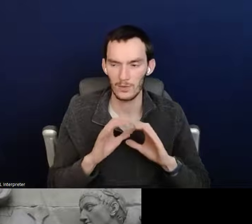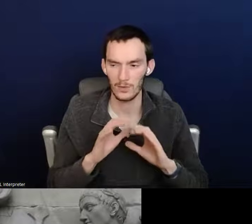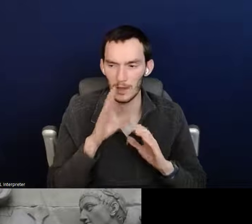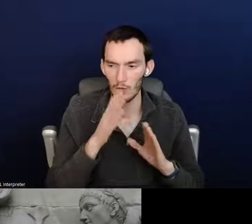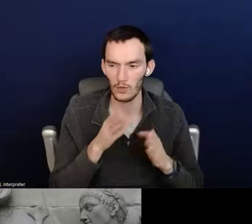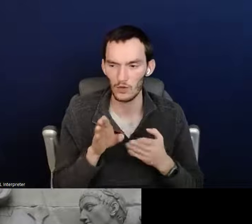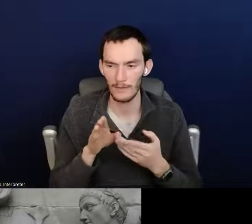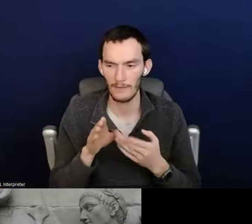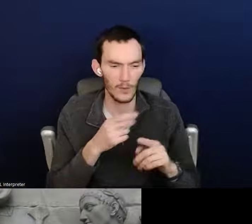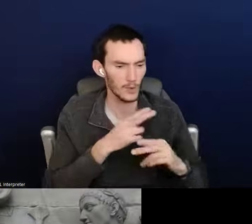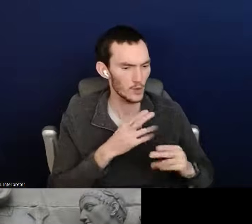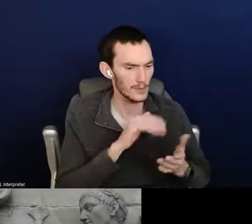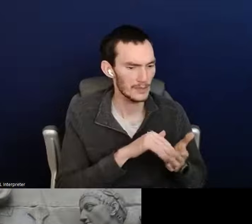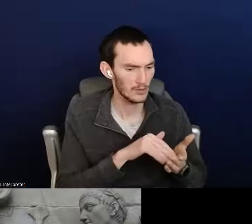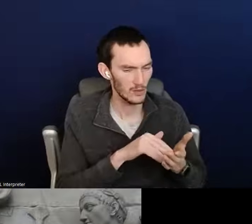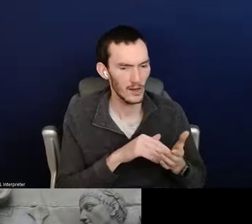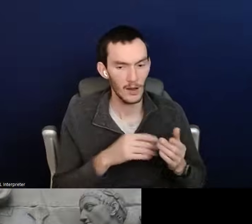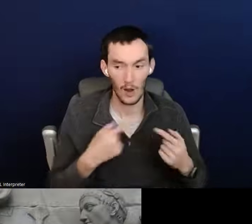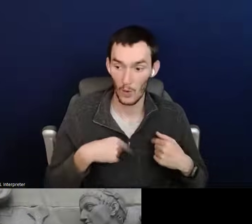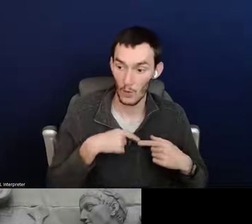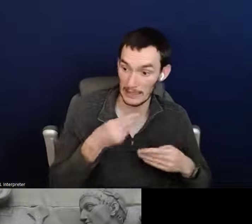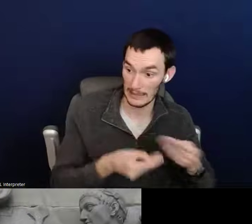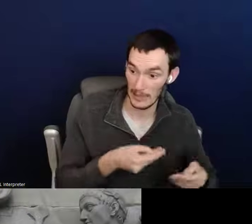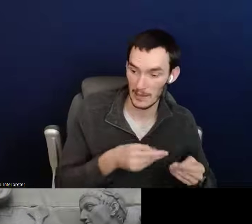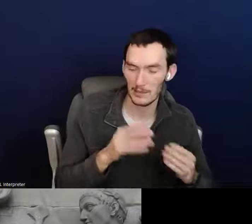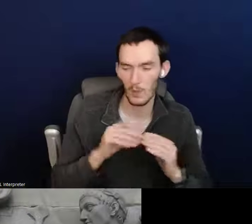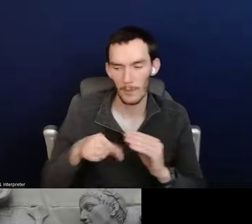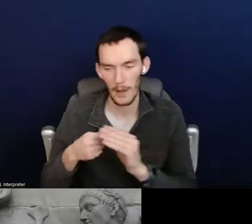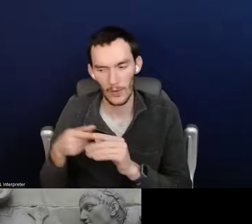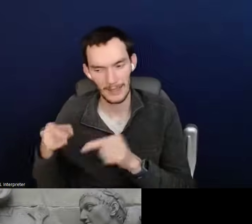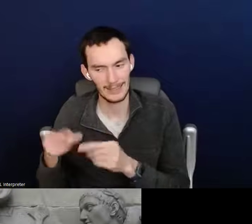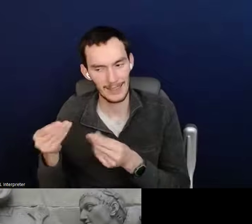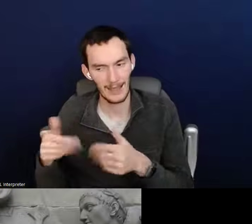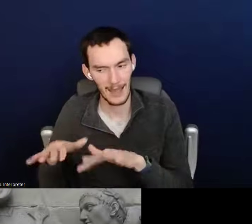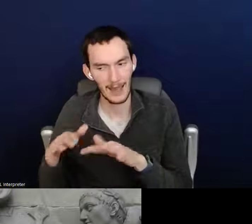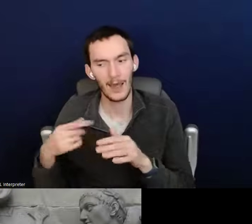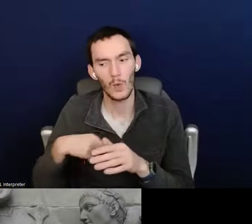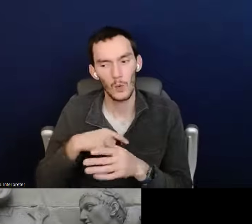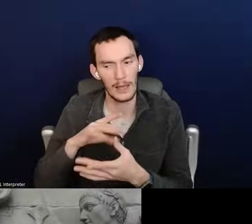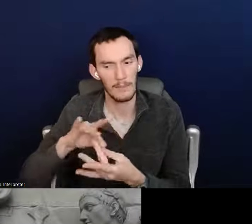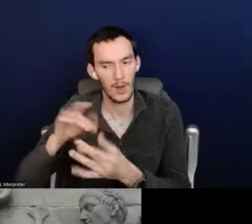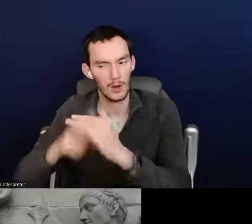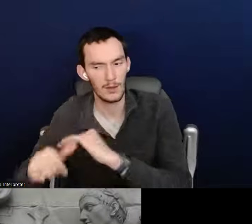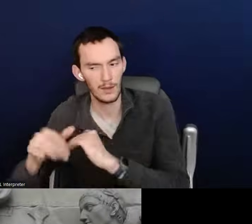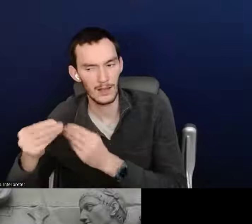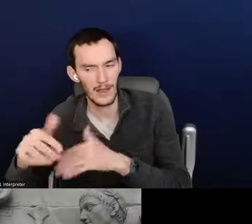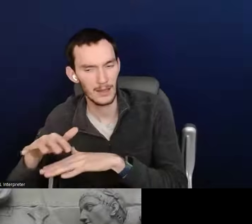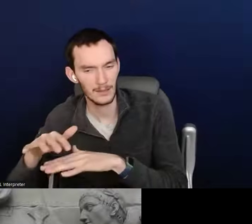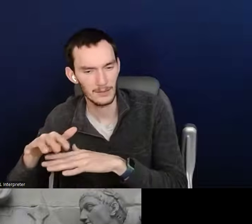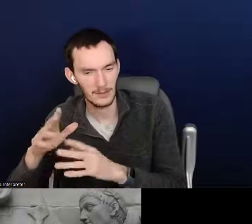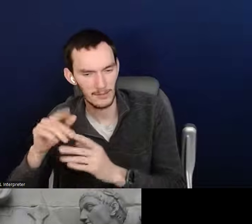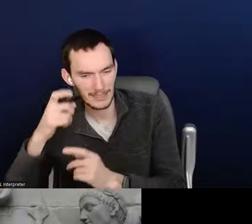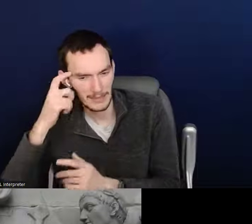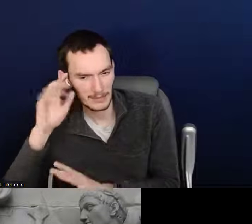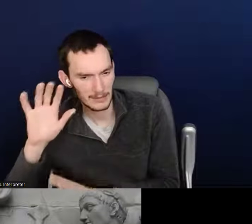a human-centric approach of are we descendants? It's more like this is the land and we belong to it. Does that make